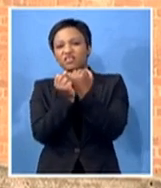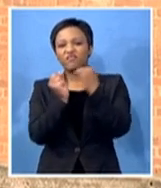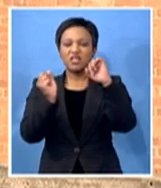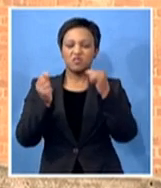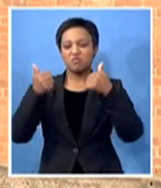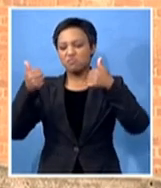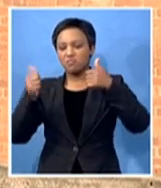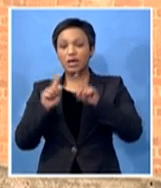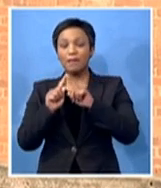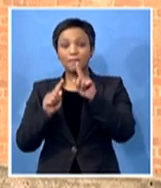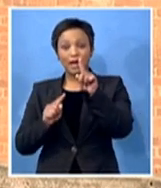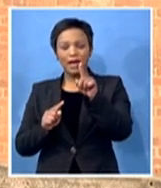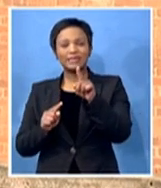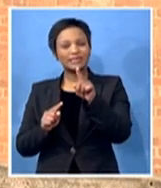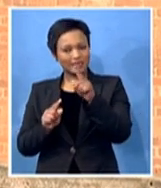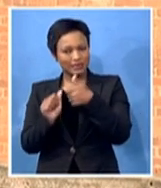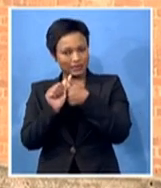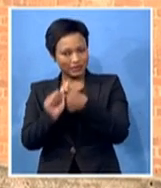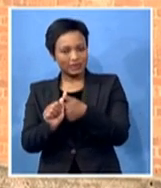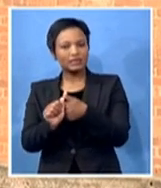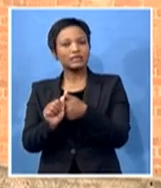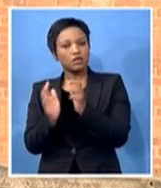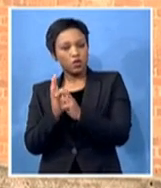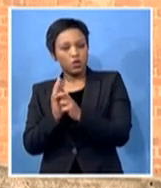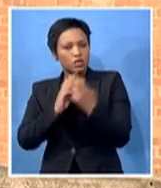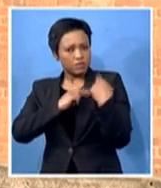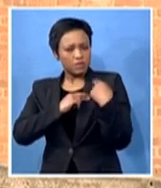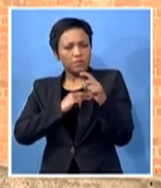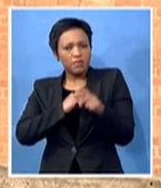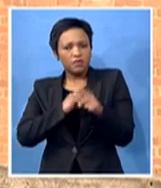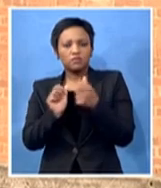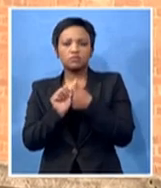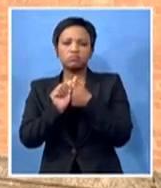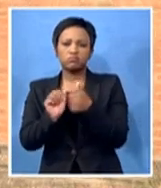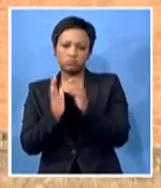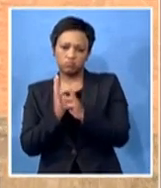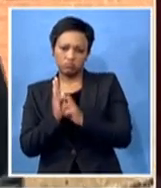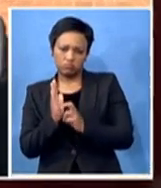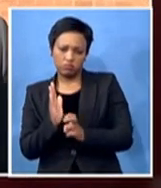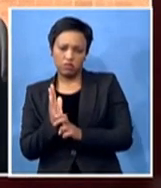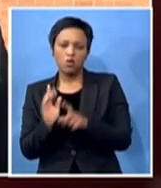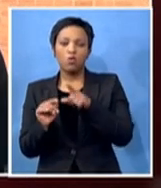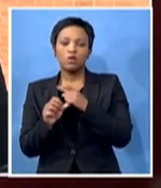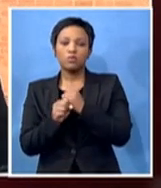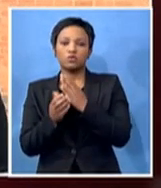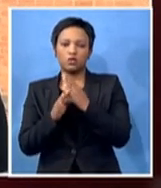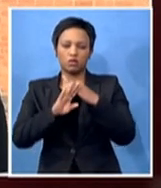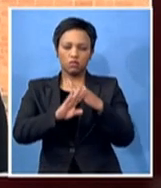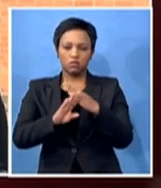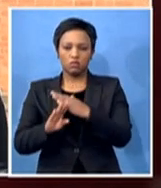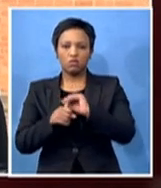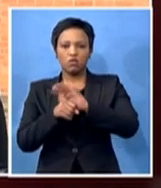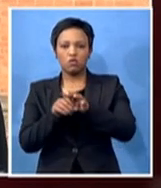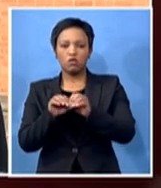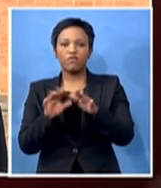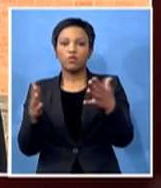that people do adhere to these regulations to curb the spread of the virus in the province. Yeah, and in this case, complacency will